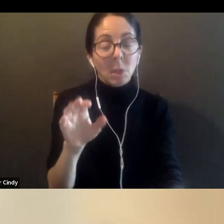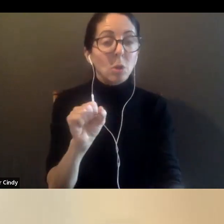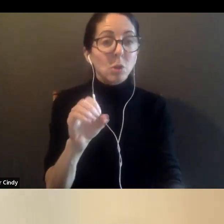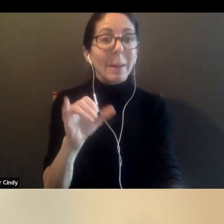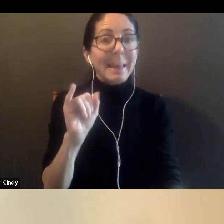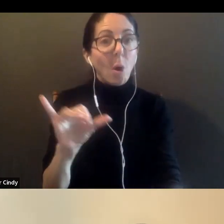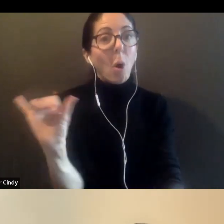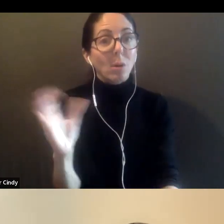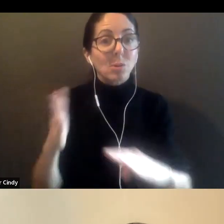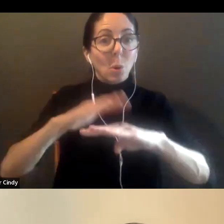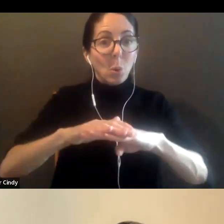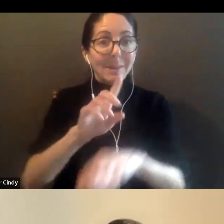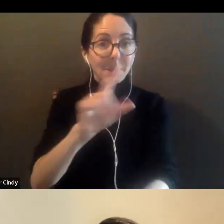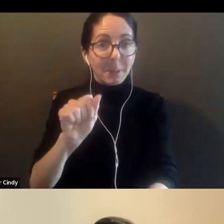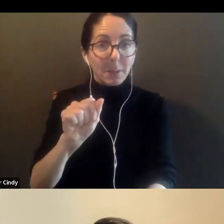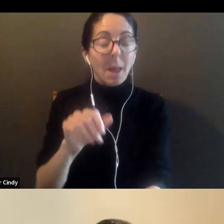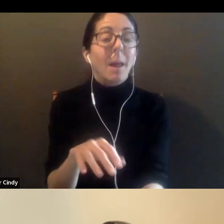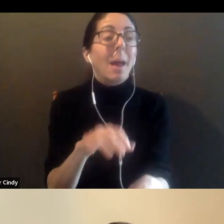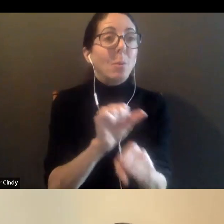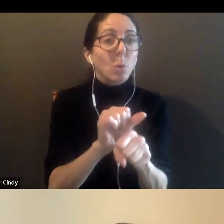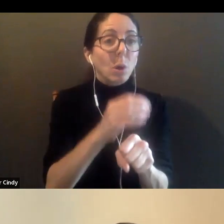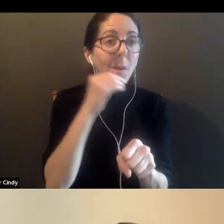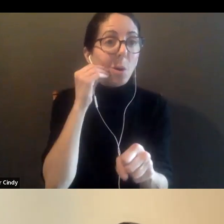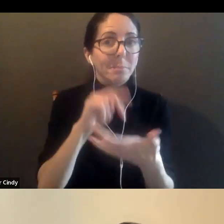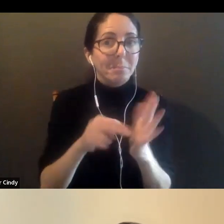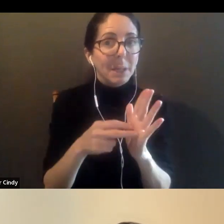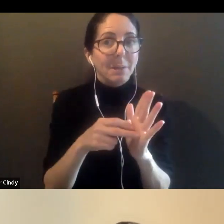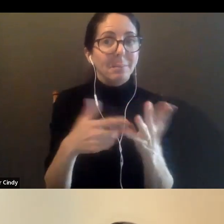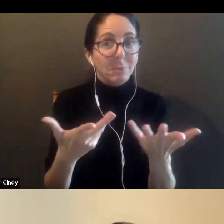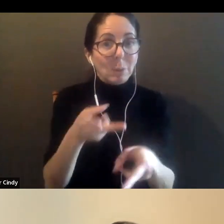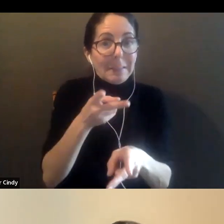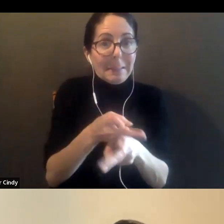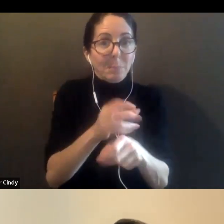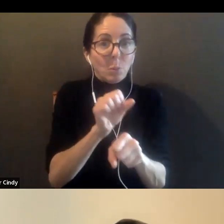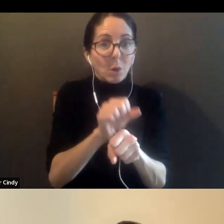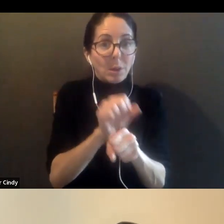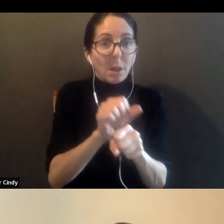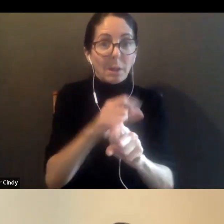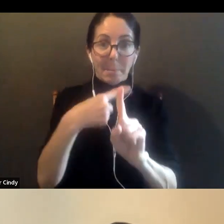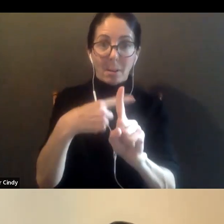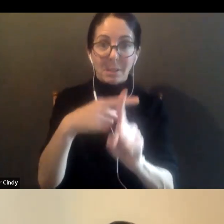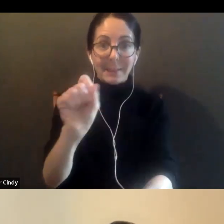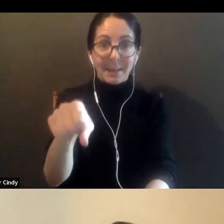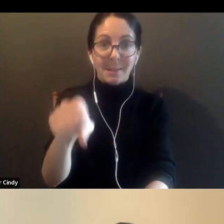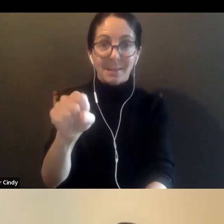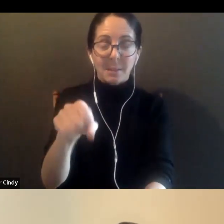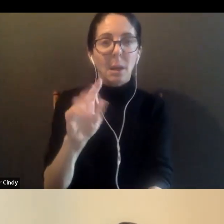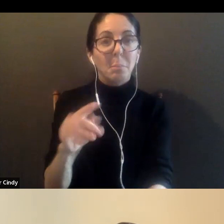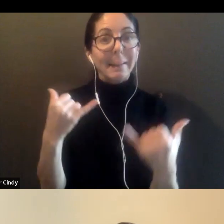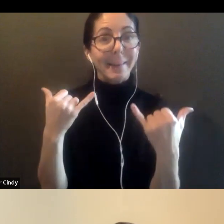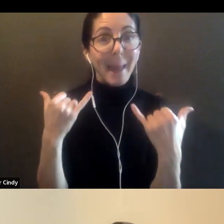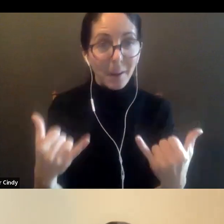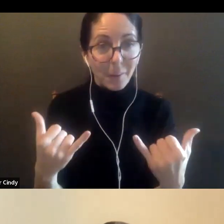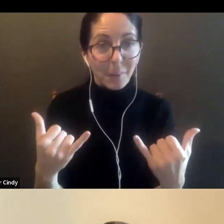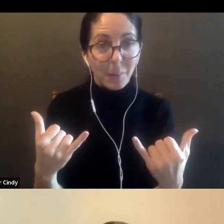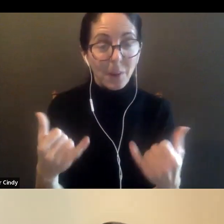with a disability, then you were able to actually keep your job, and that's a good thing. But now we're in a space where a lot